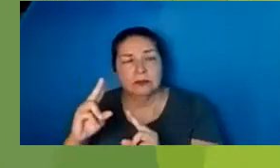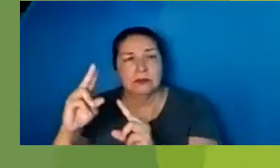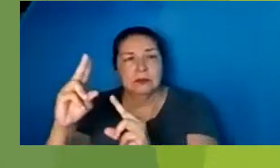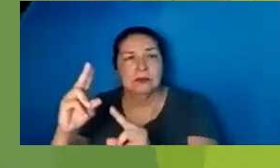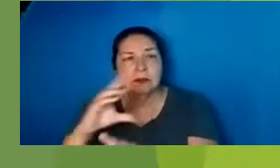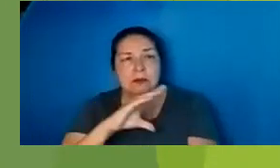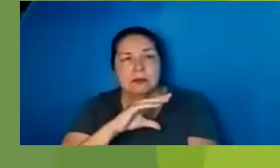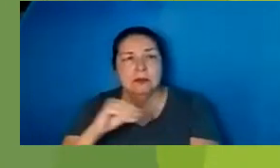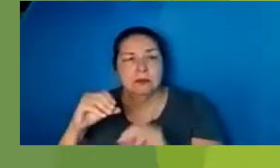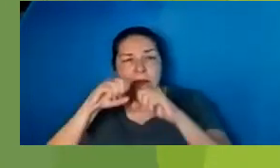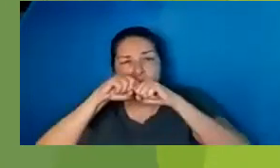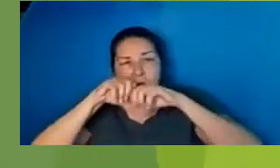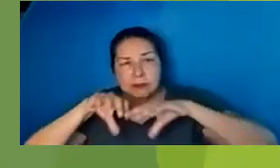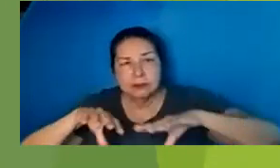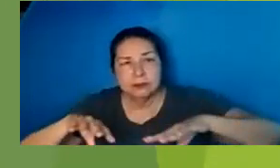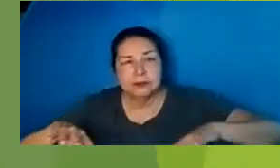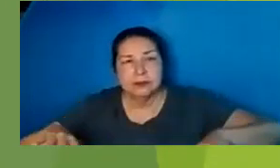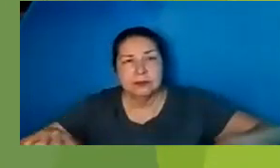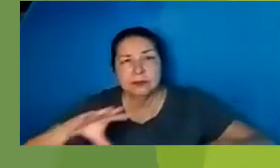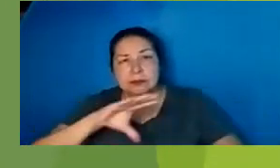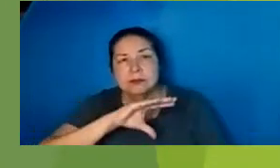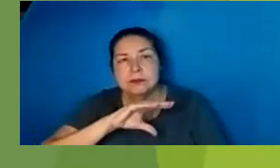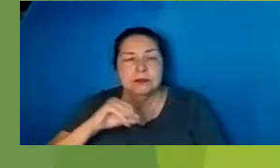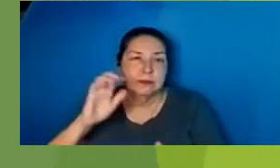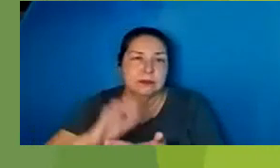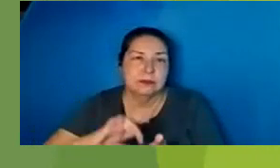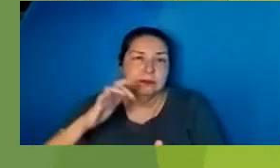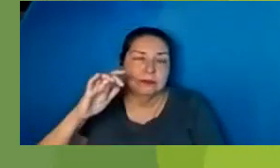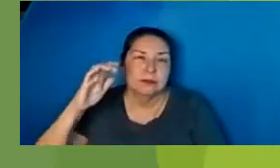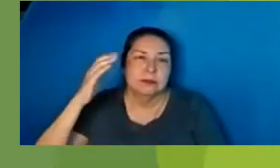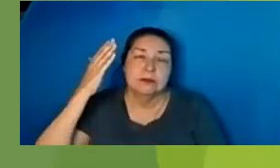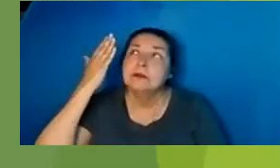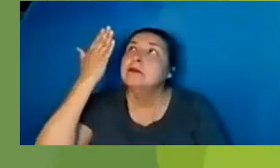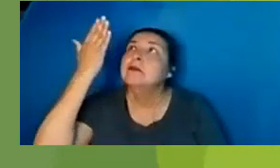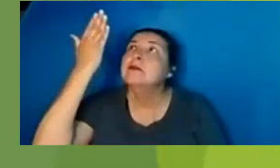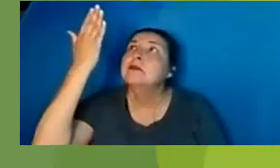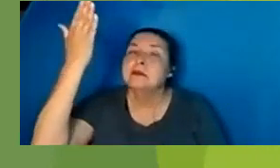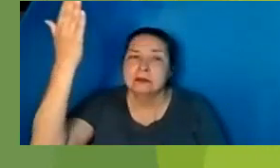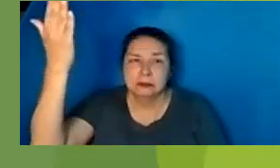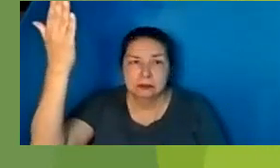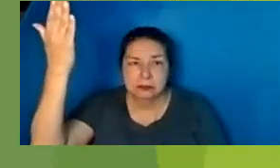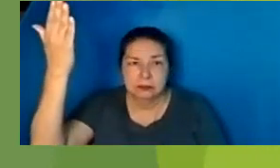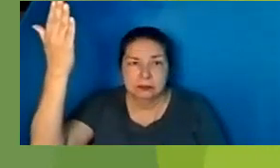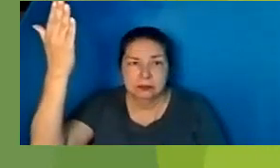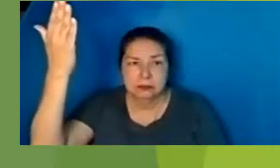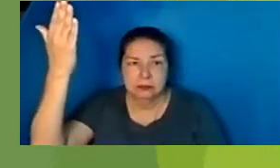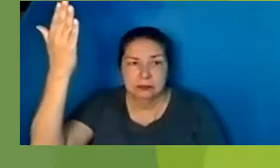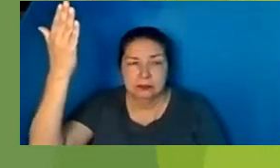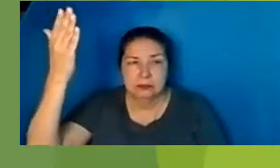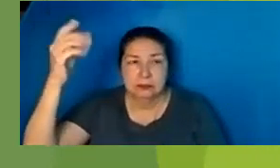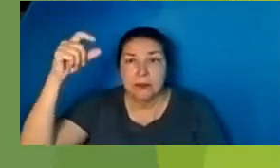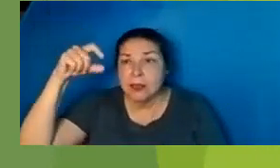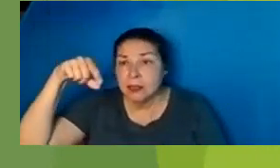an honor and mercy, and glory are these.